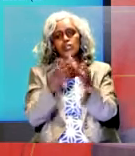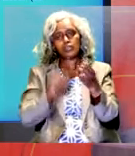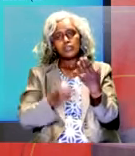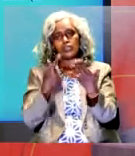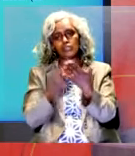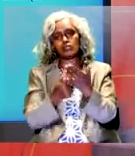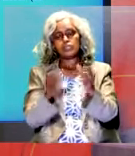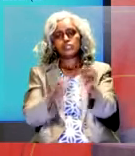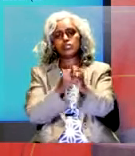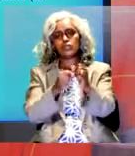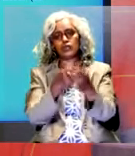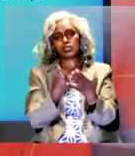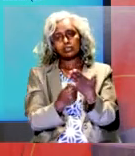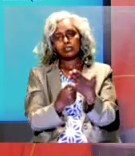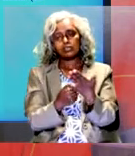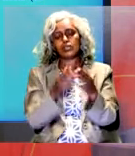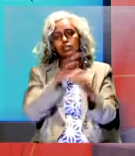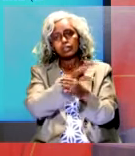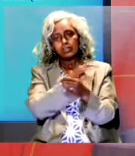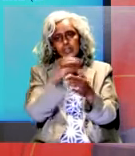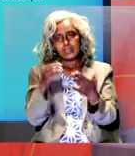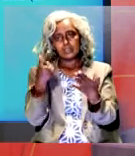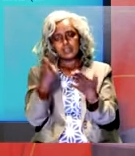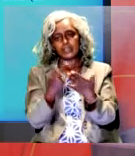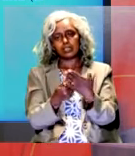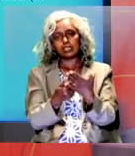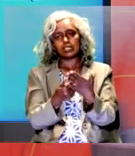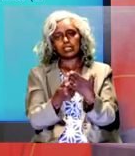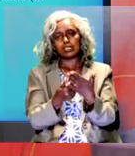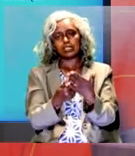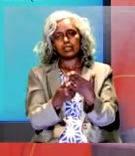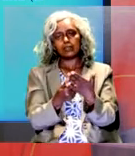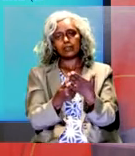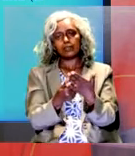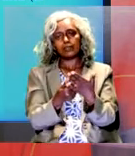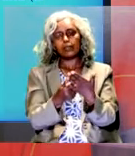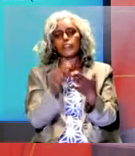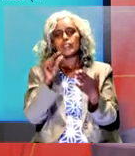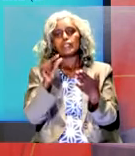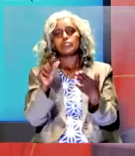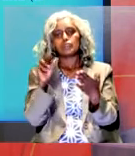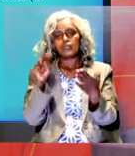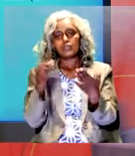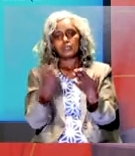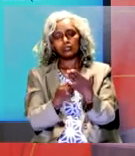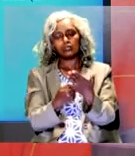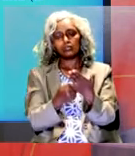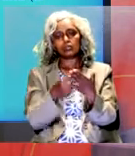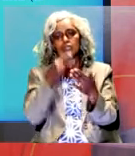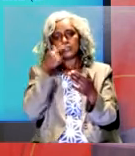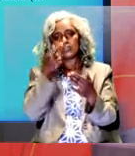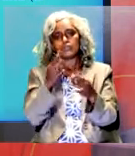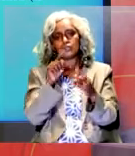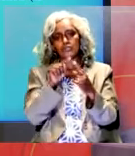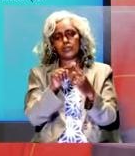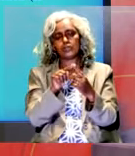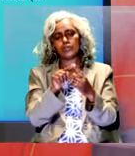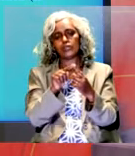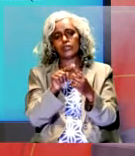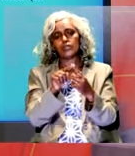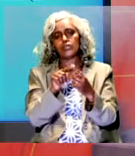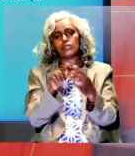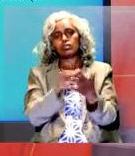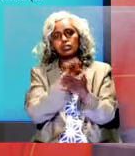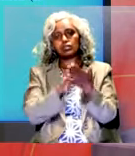sequence. And this small m is said to be